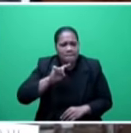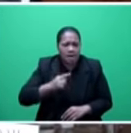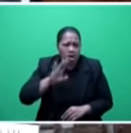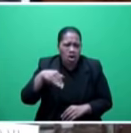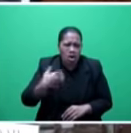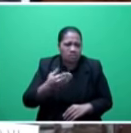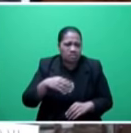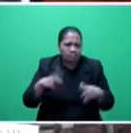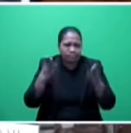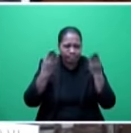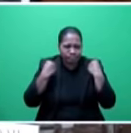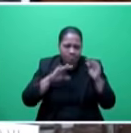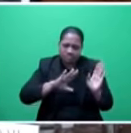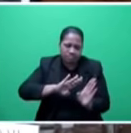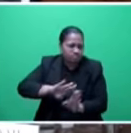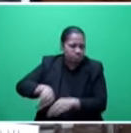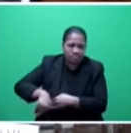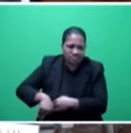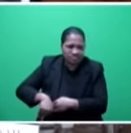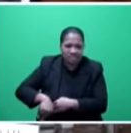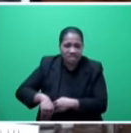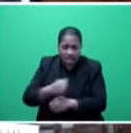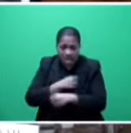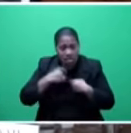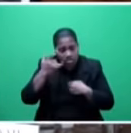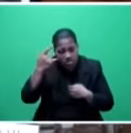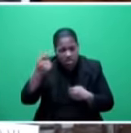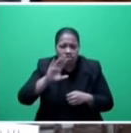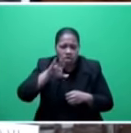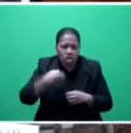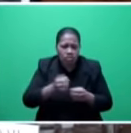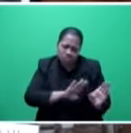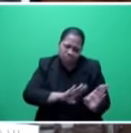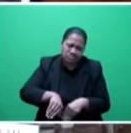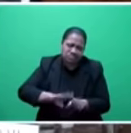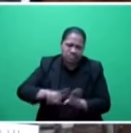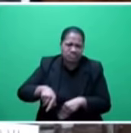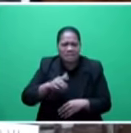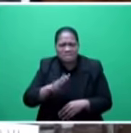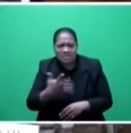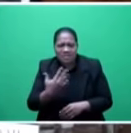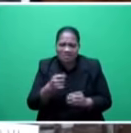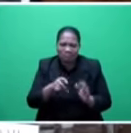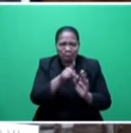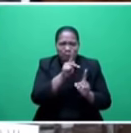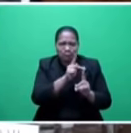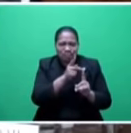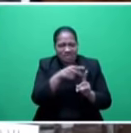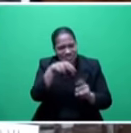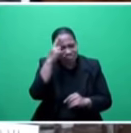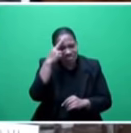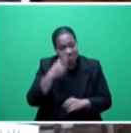ears. Our suggestions have been brushed aside for perhaps political reasons. This side of the House has been